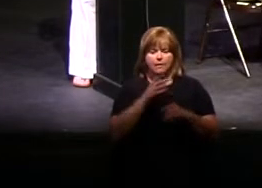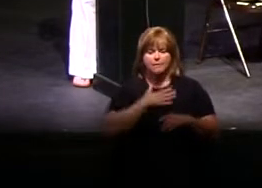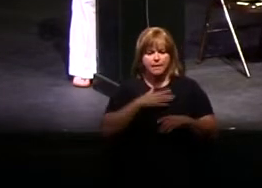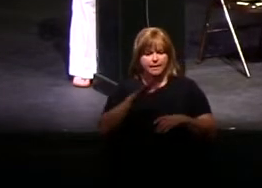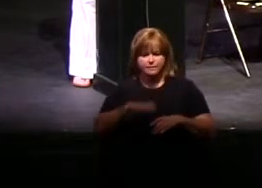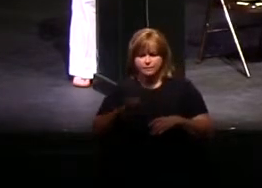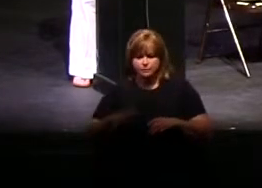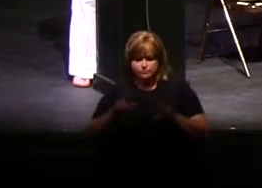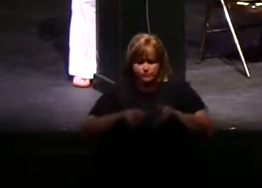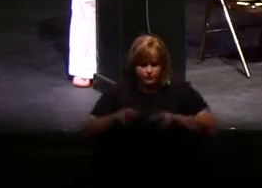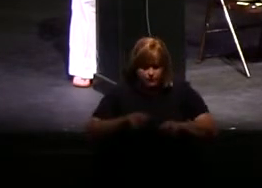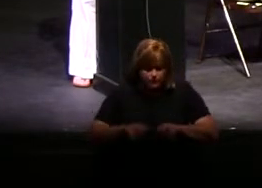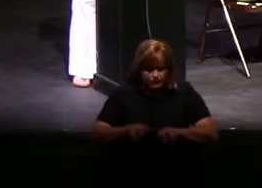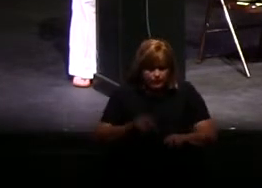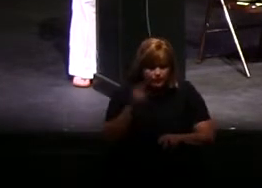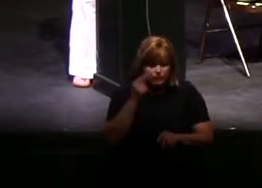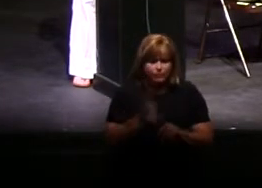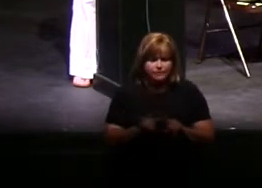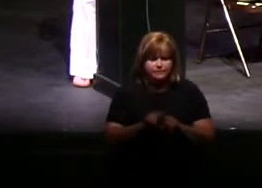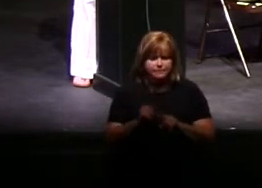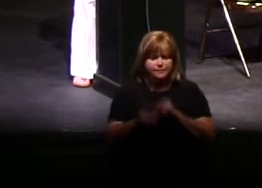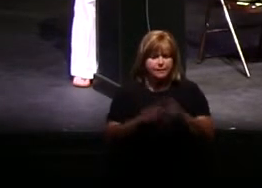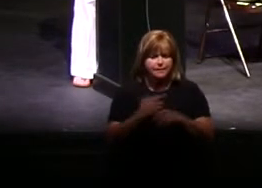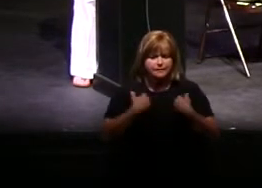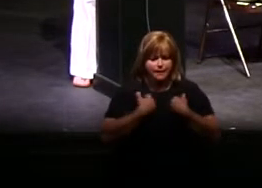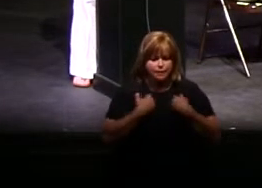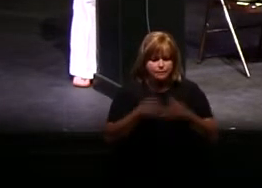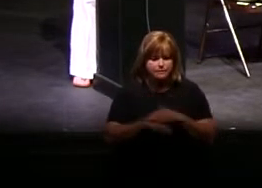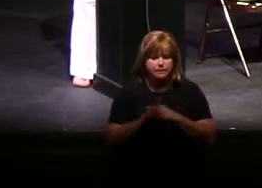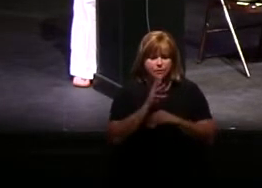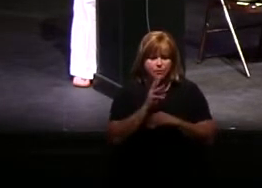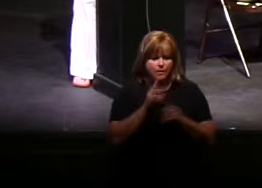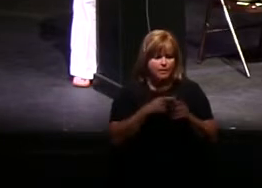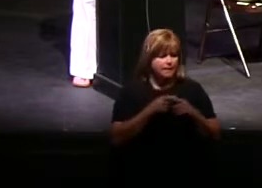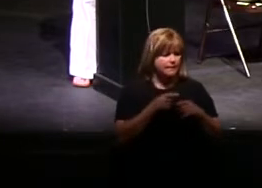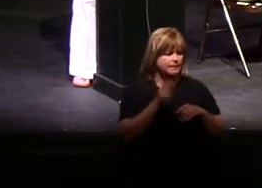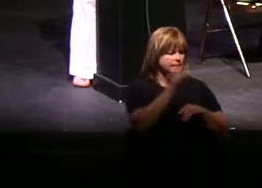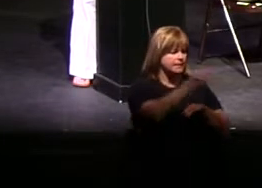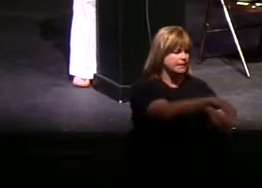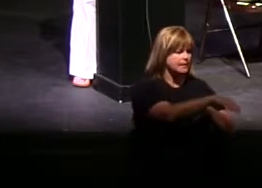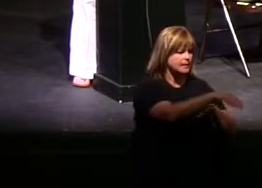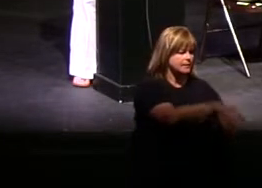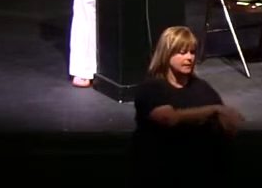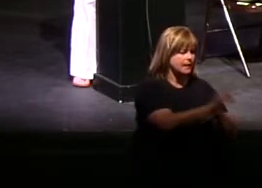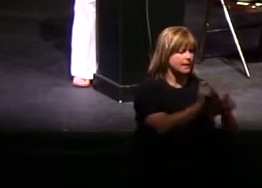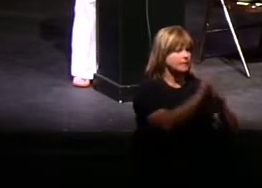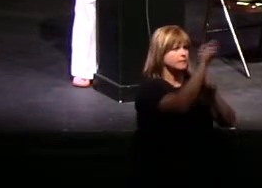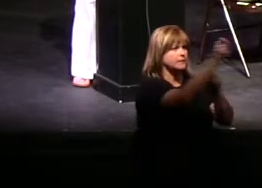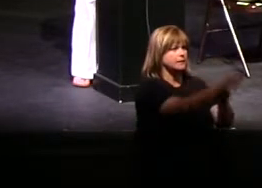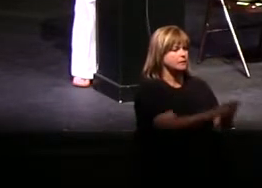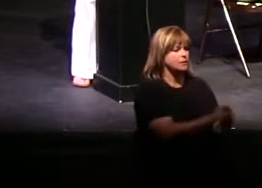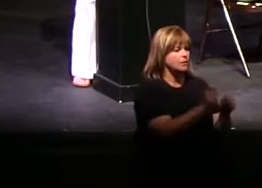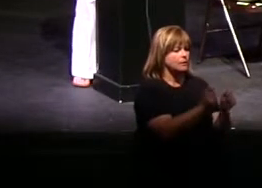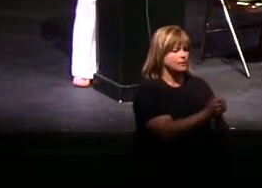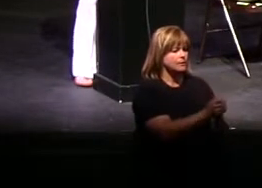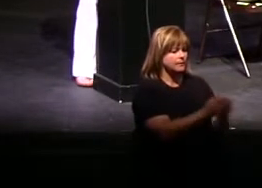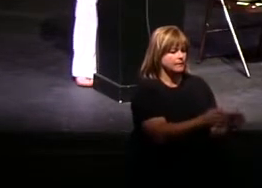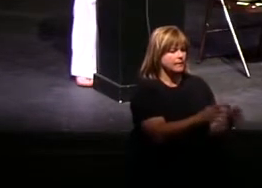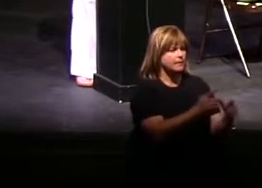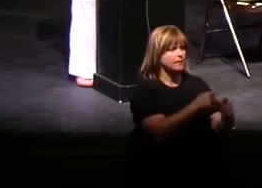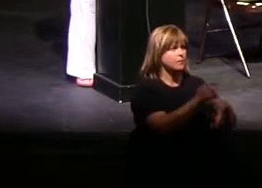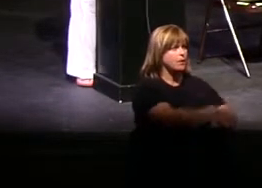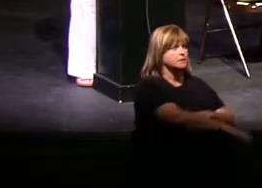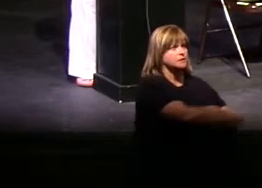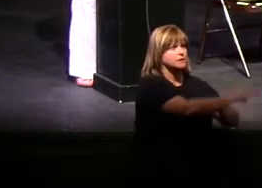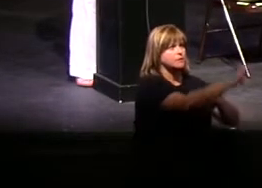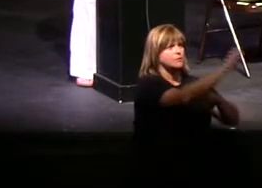water skippers, mussel shells. Evenings fly fishing the V of current for rainbow, then watching the moon rise